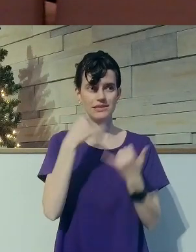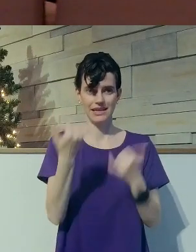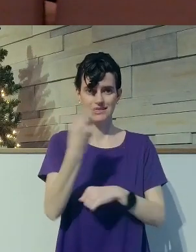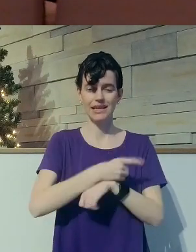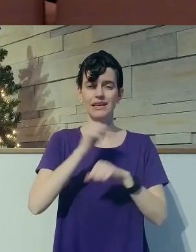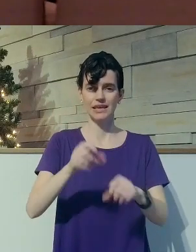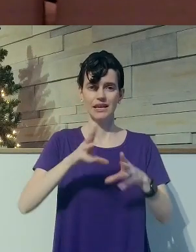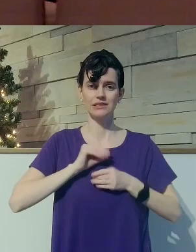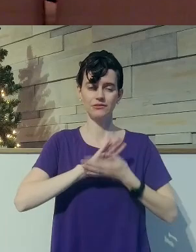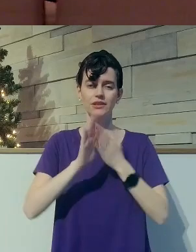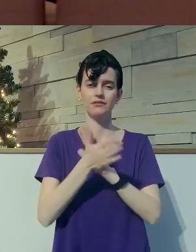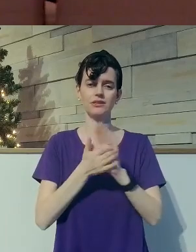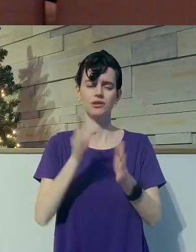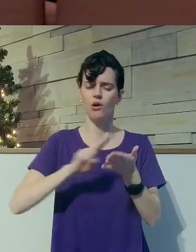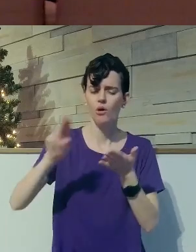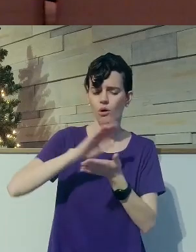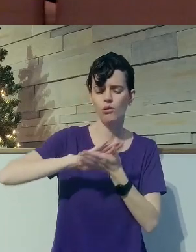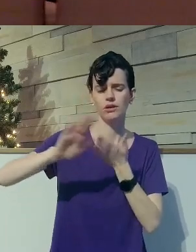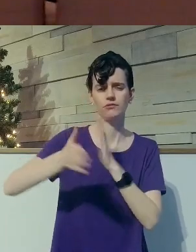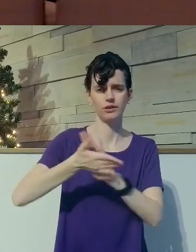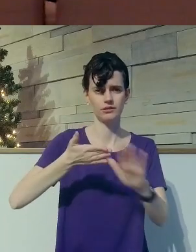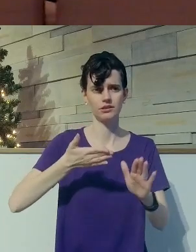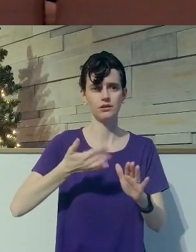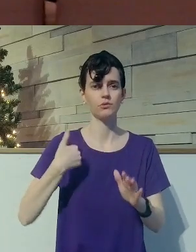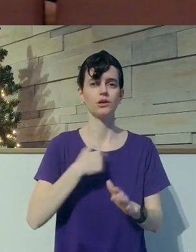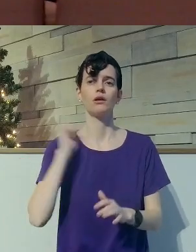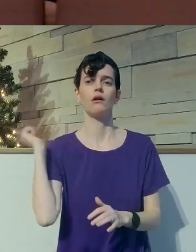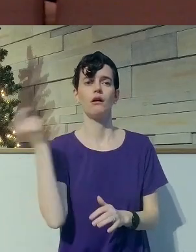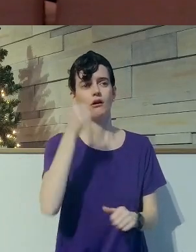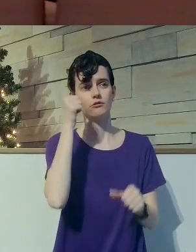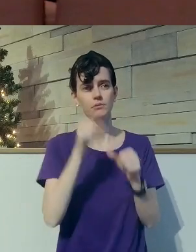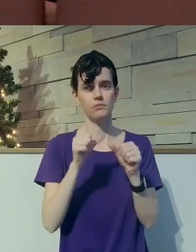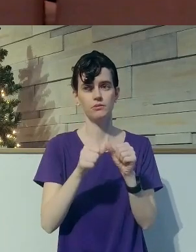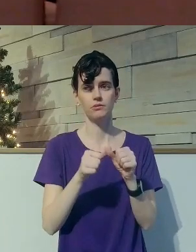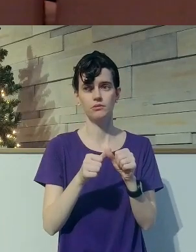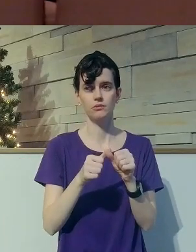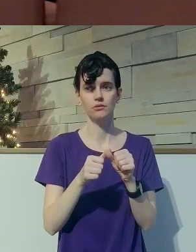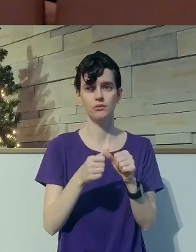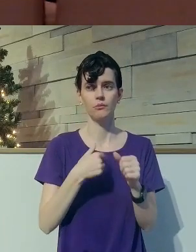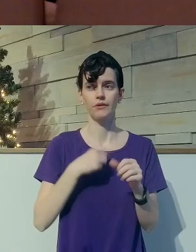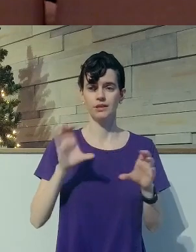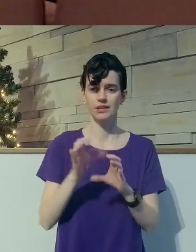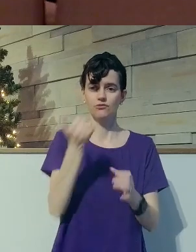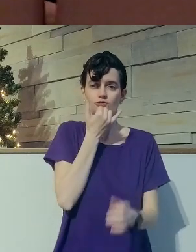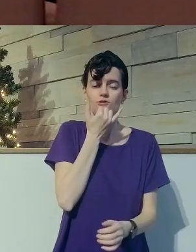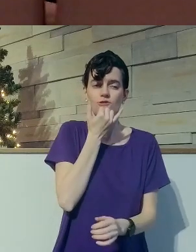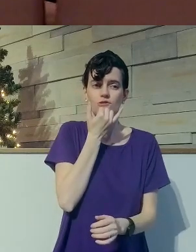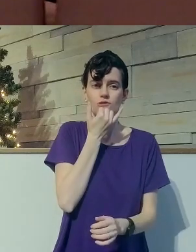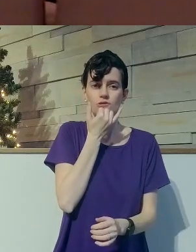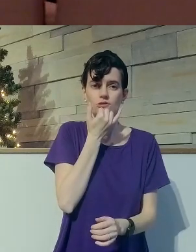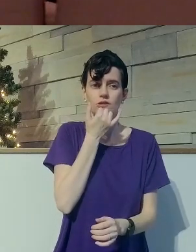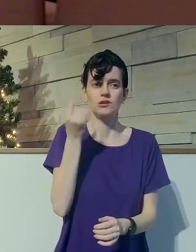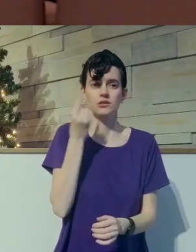you receive forgiveness, divine forgiveness. And we all remember we got in trouble, we did something wrong,